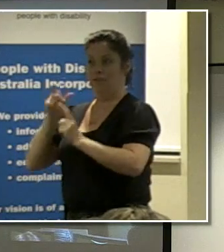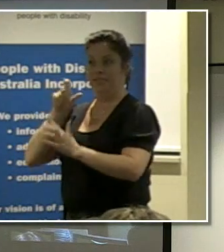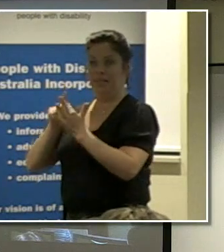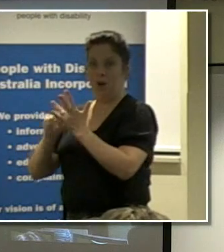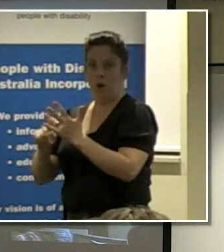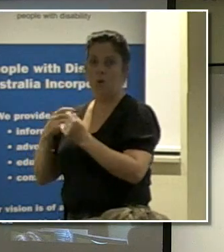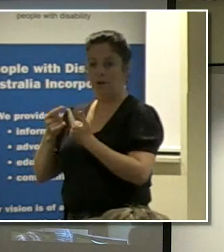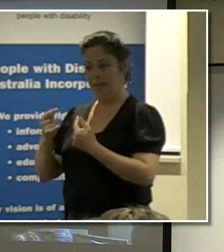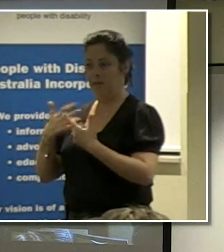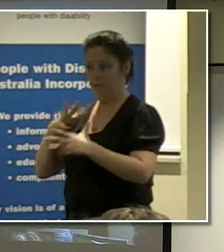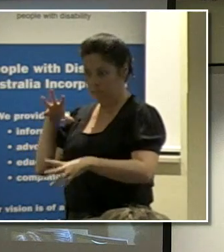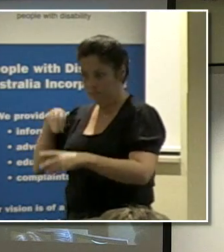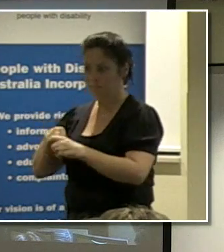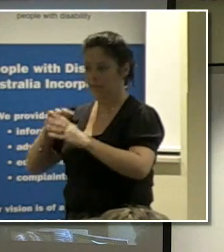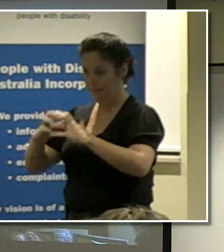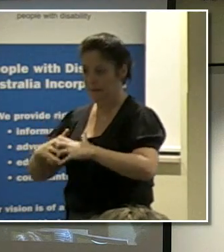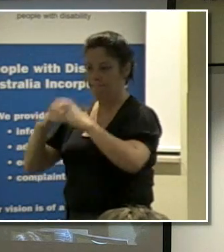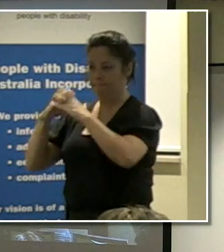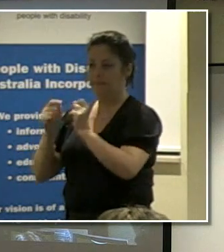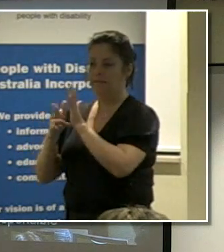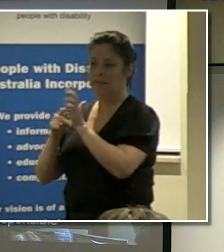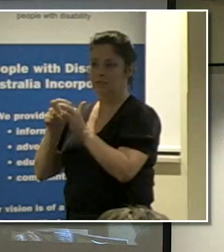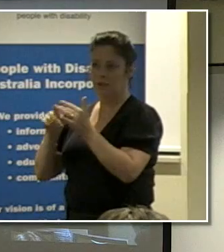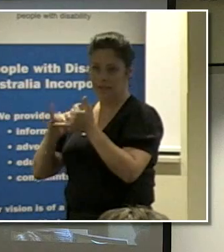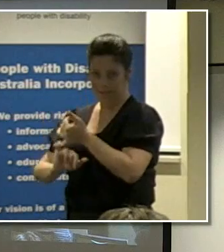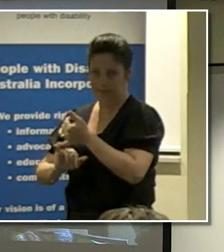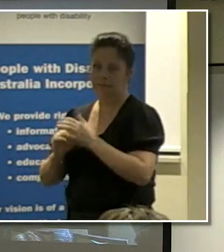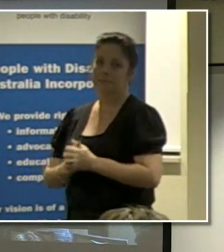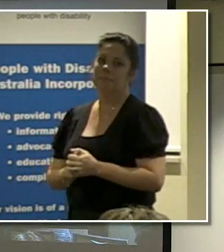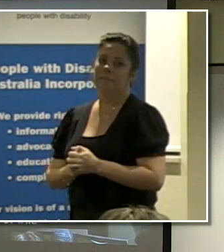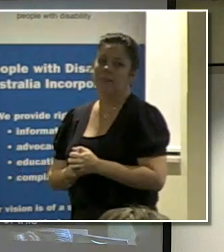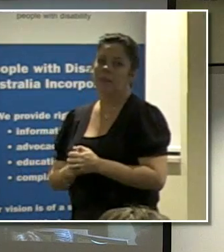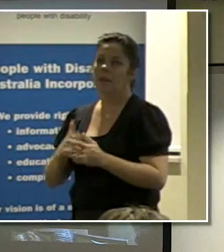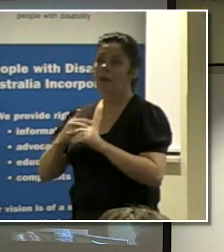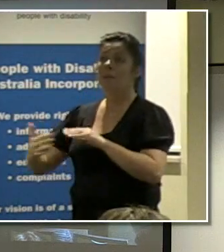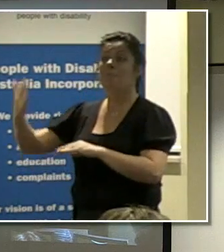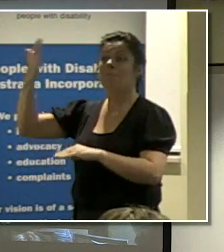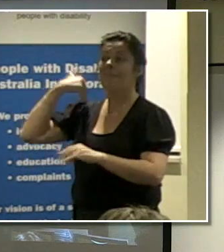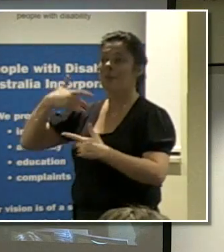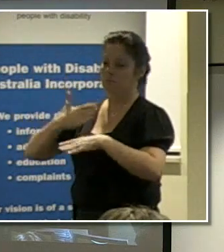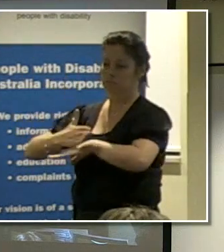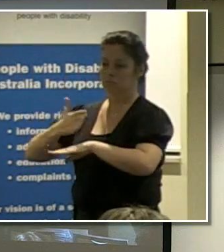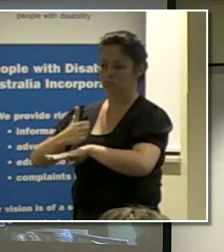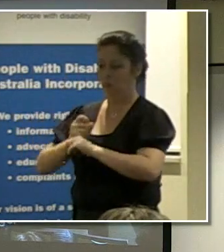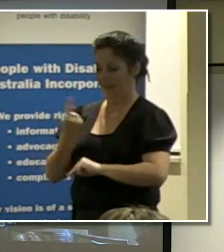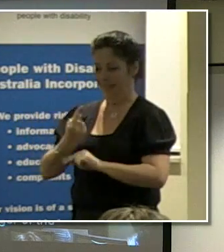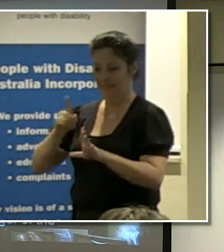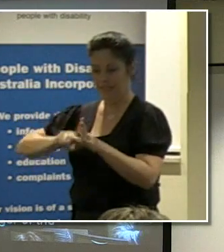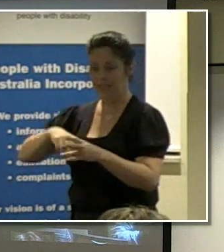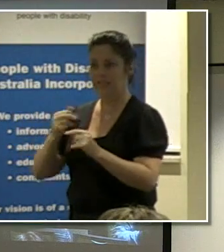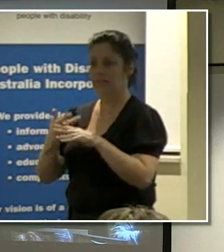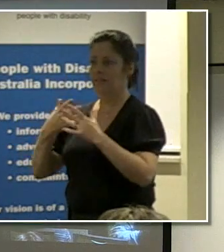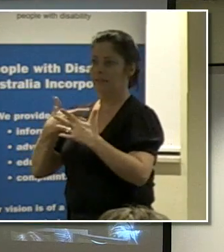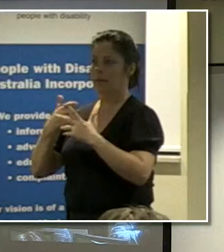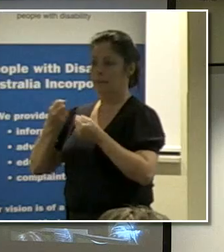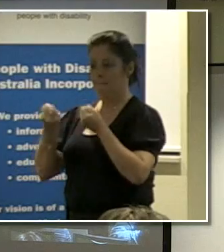this initiative. Prior to this, he was the General Manager of the Motor Accidents Authority for 11 years. David